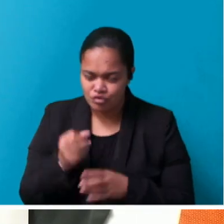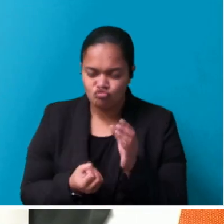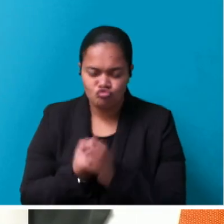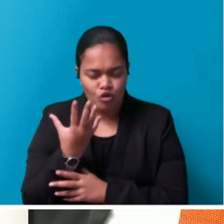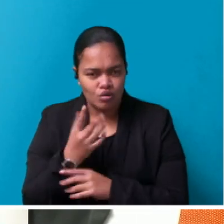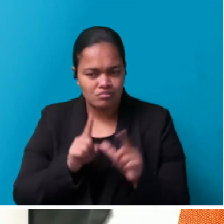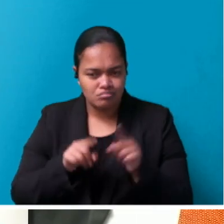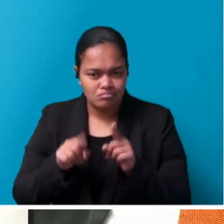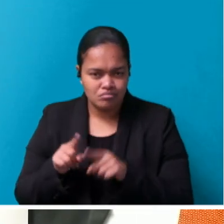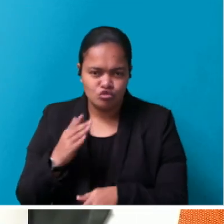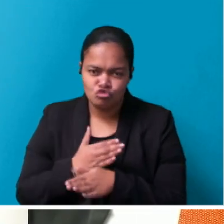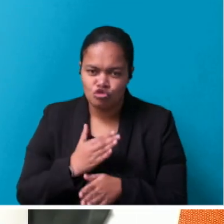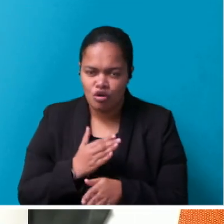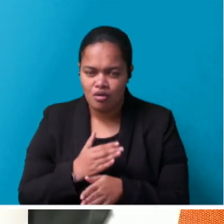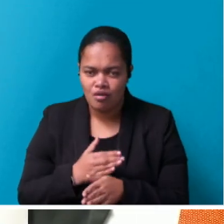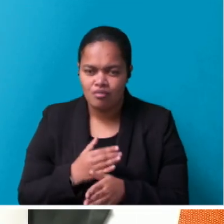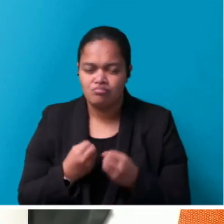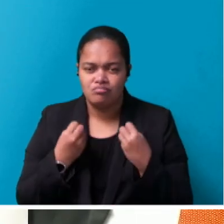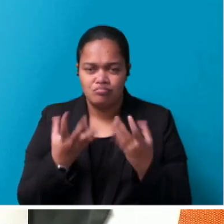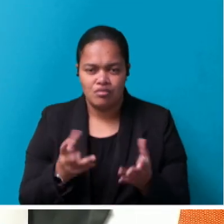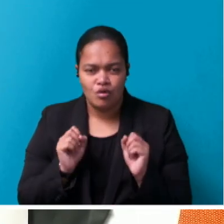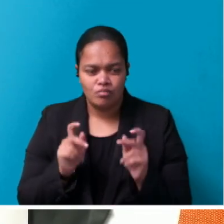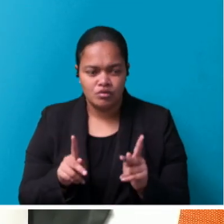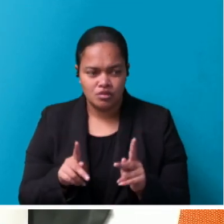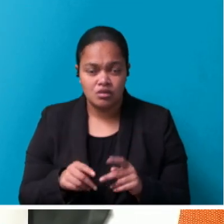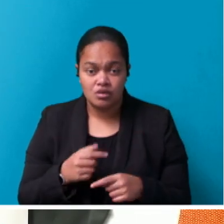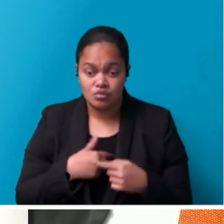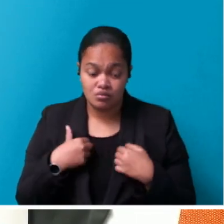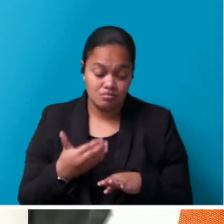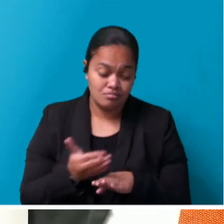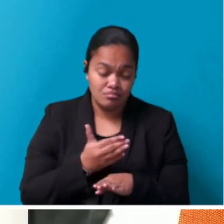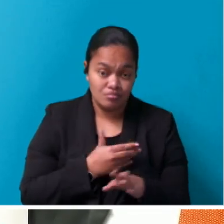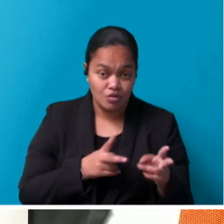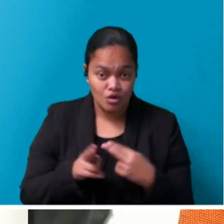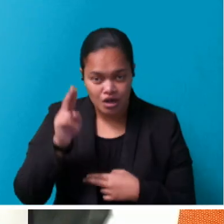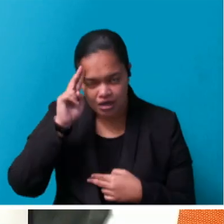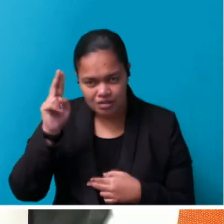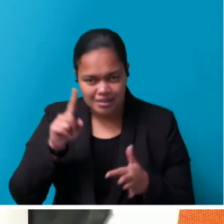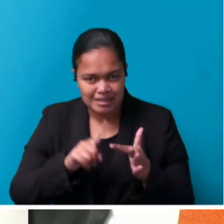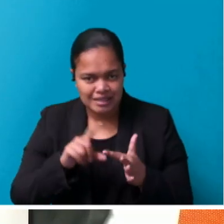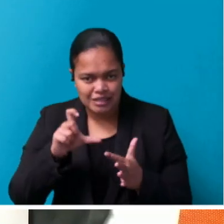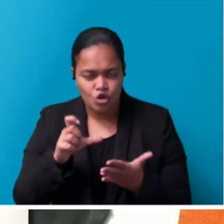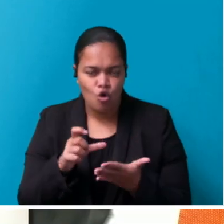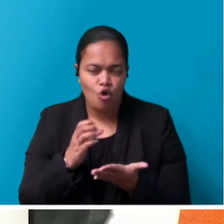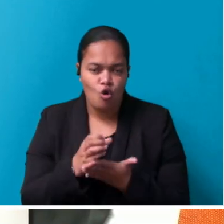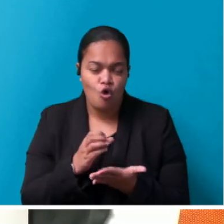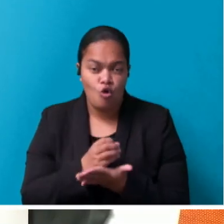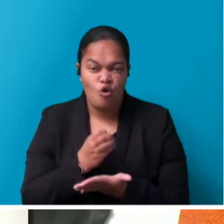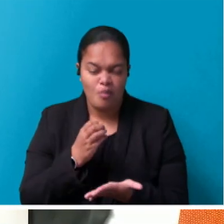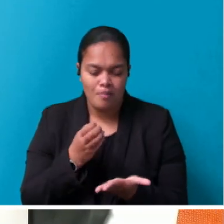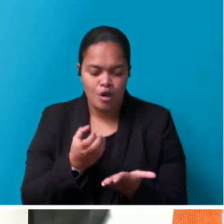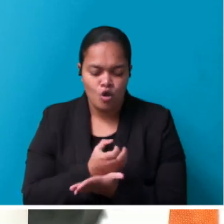diversification, and job creation. Our recently launched national e-commerce strategy provides a tailored